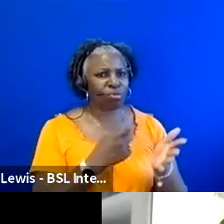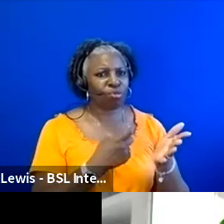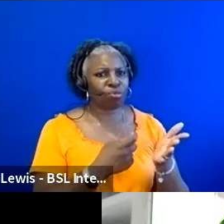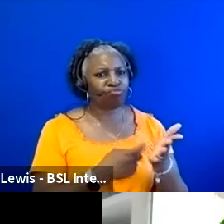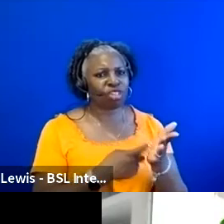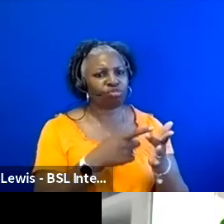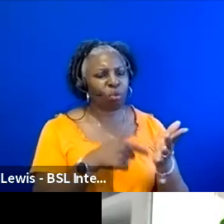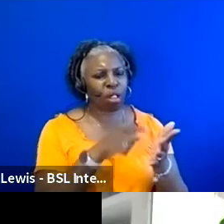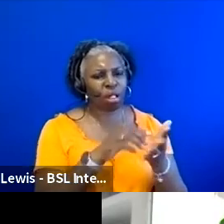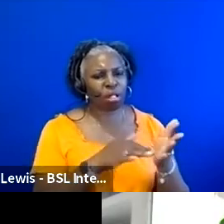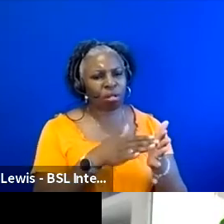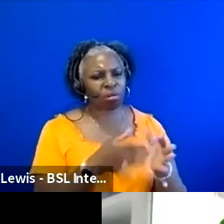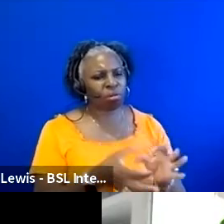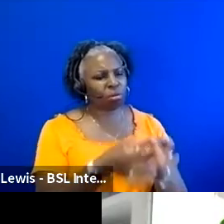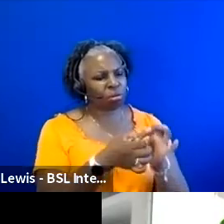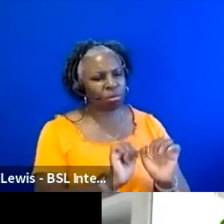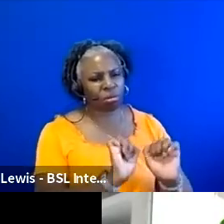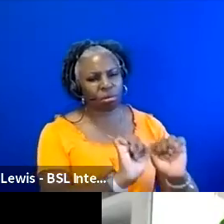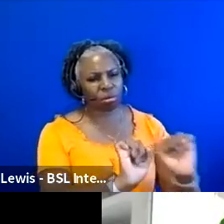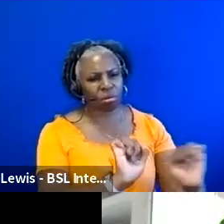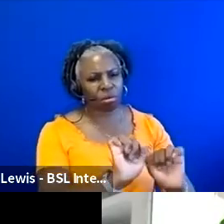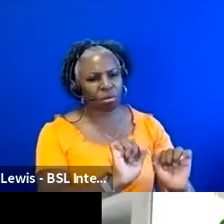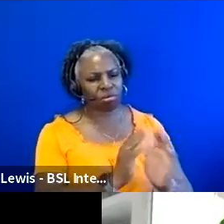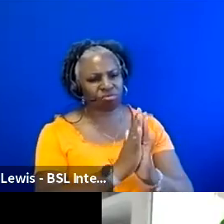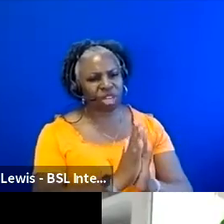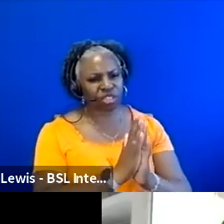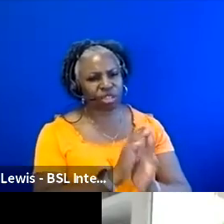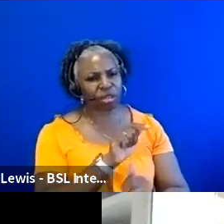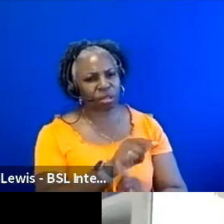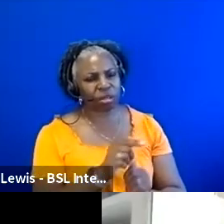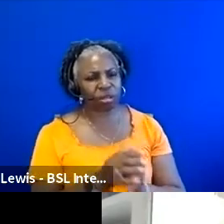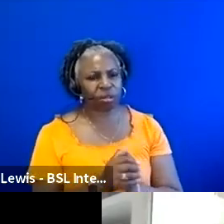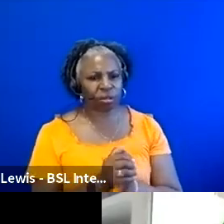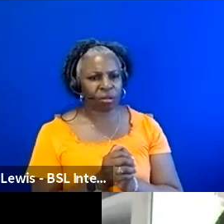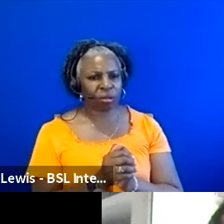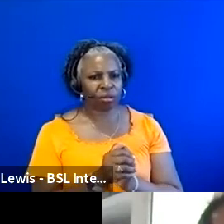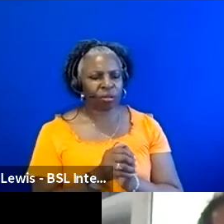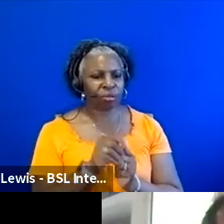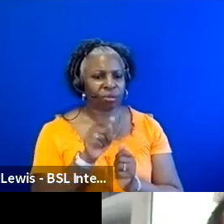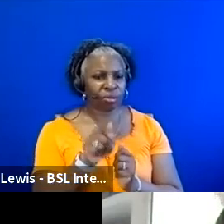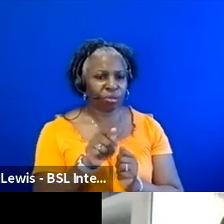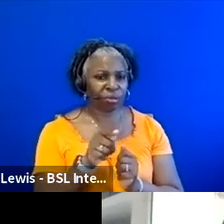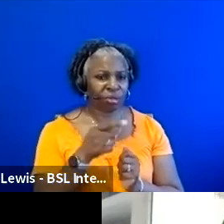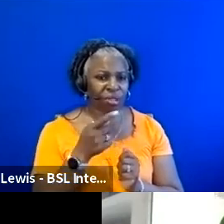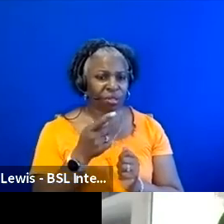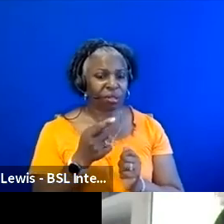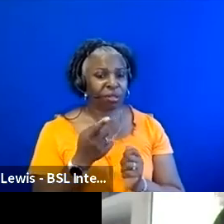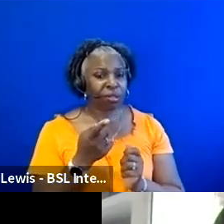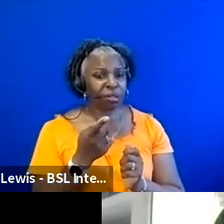on. Yeah, I mean, there's one quote in there that's incredibly powerful when he says, "It's a joy for me to bury